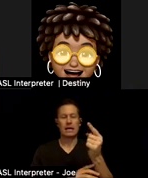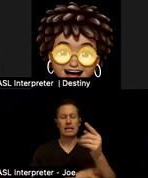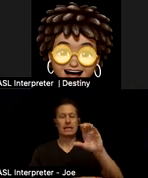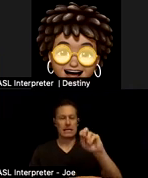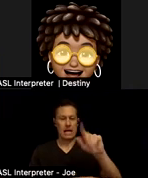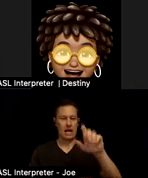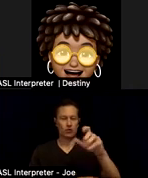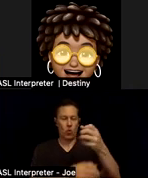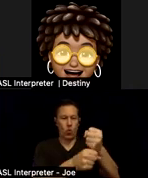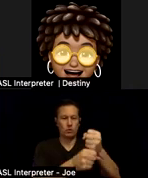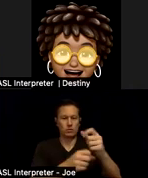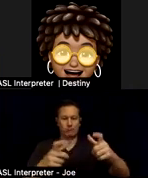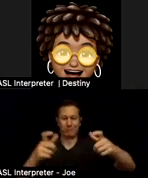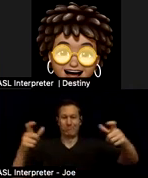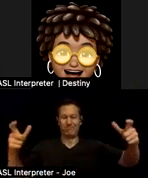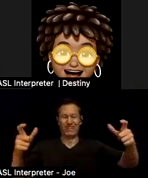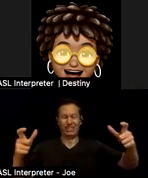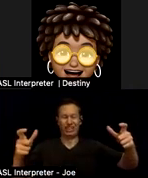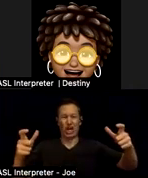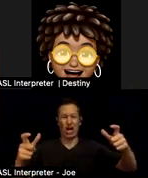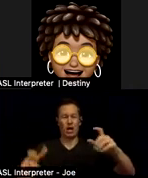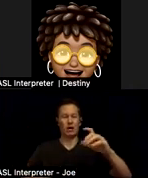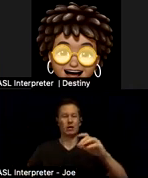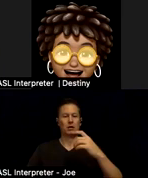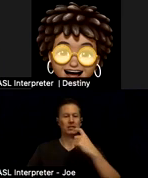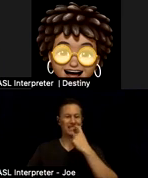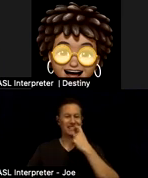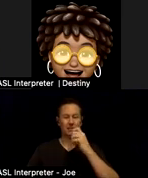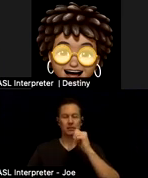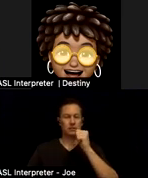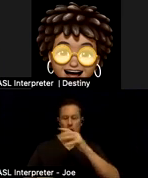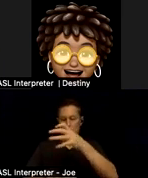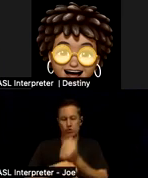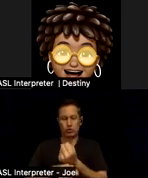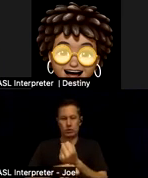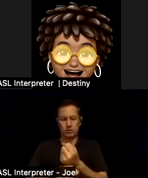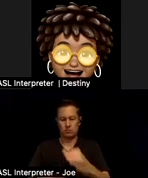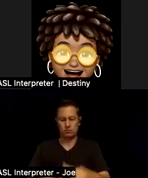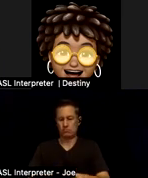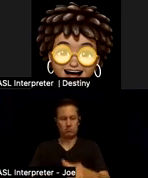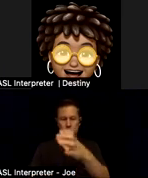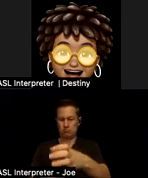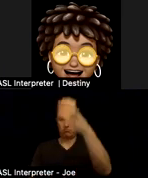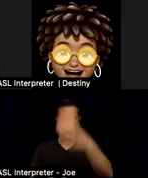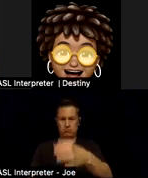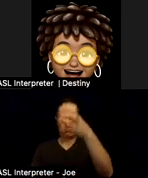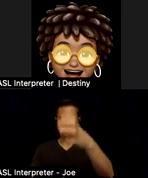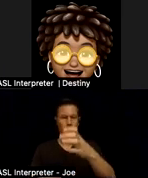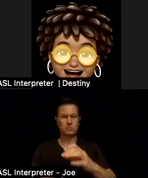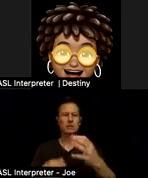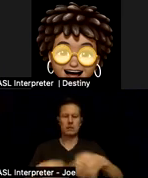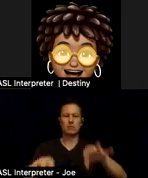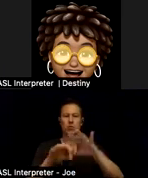glass that is currently not secure to the base. So it's really important, especially if you have mounted glass like